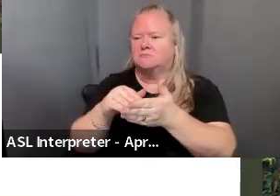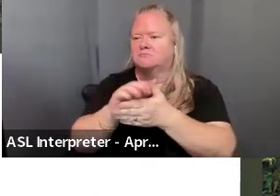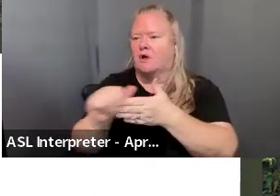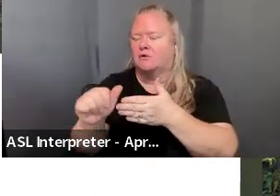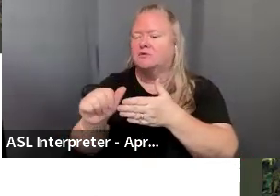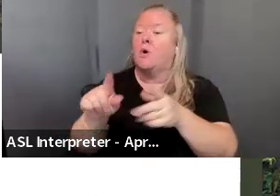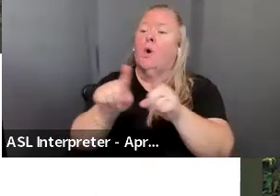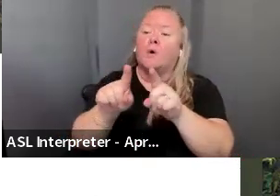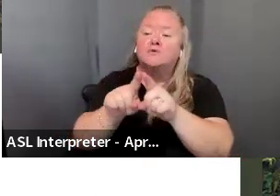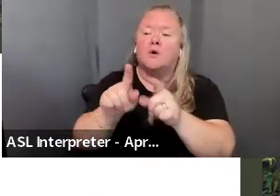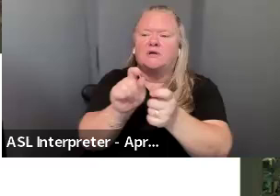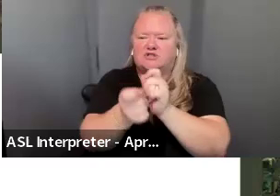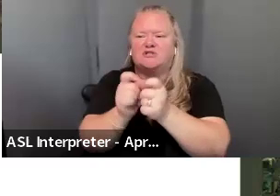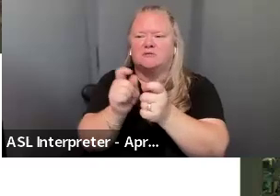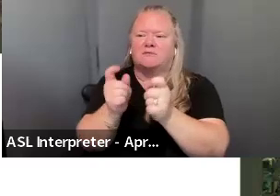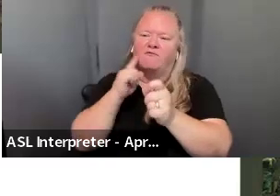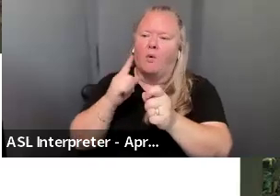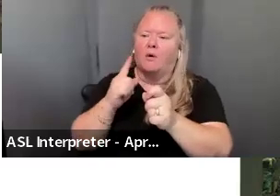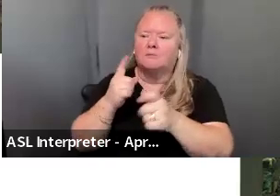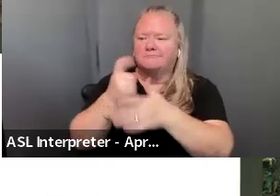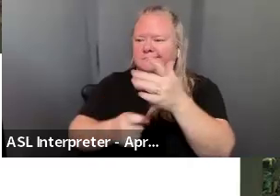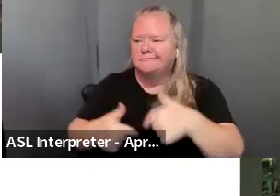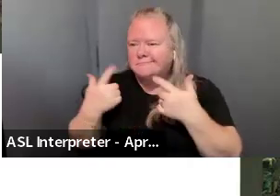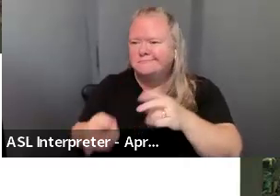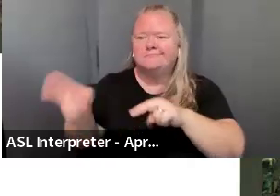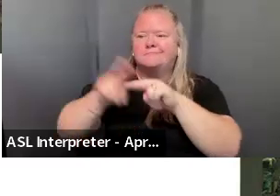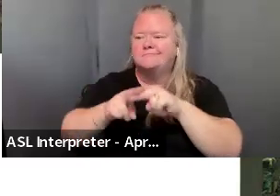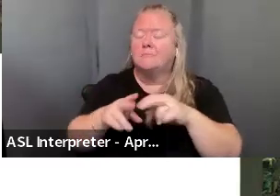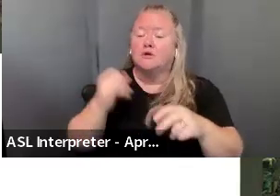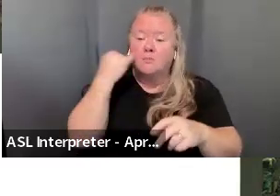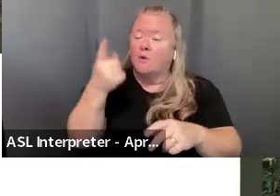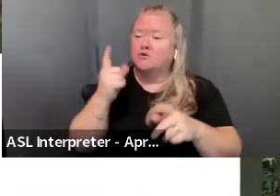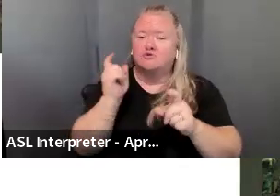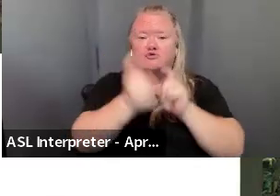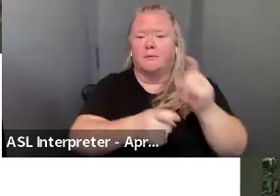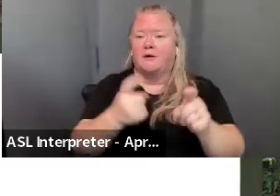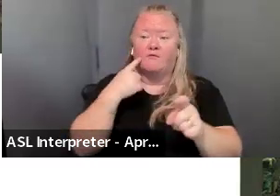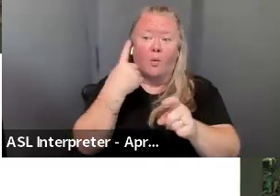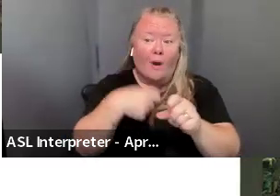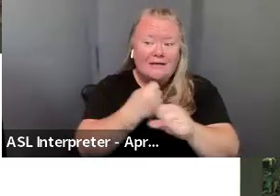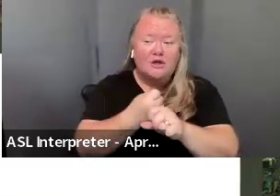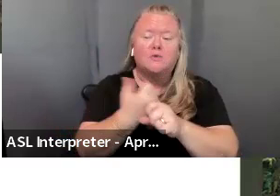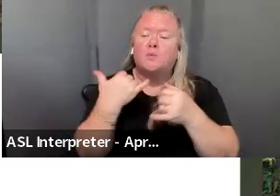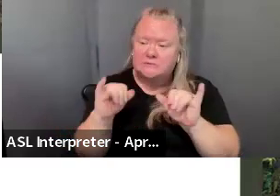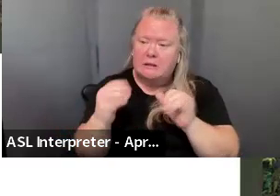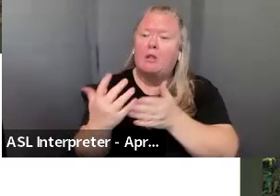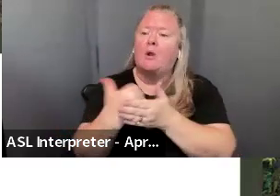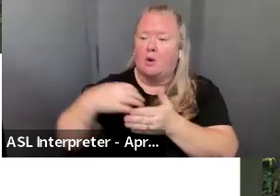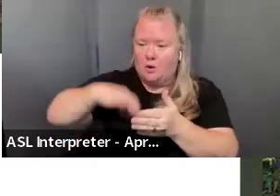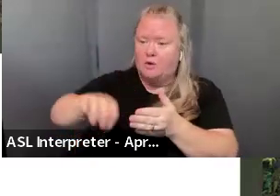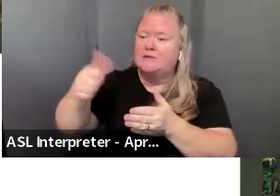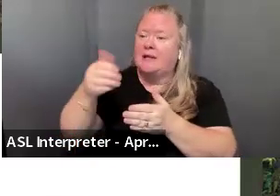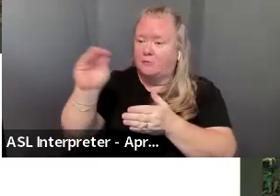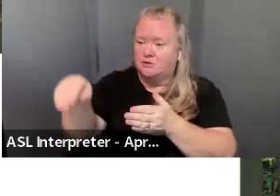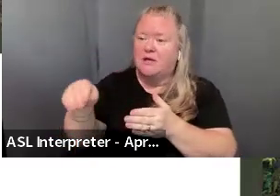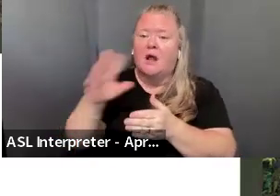$11,000, which also is adjusted for inflation. So even if you only contribute for 1 year, you can still earn that